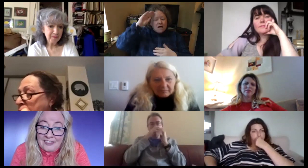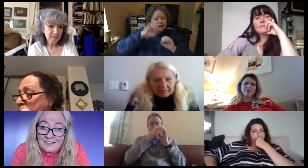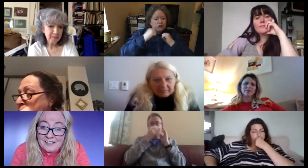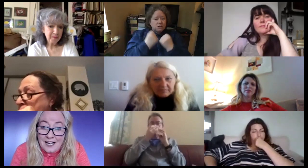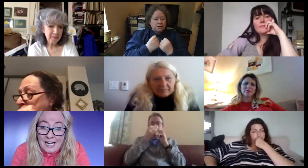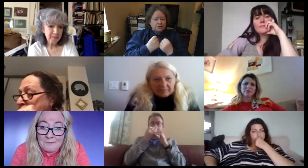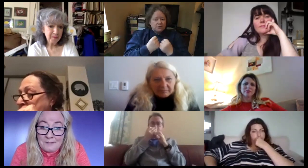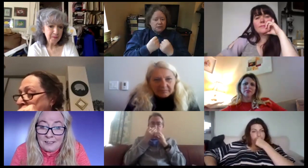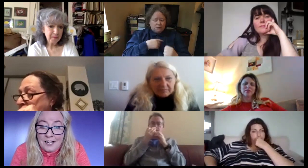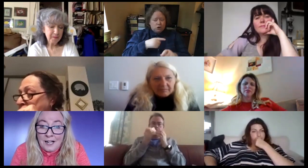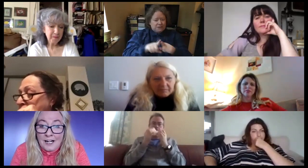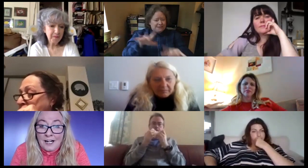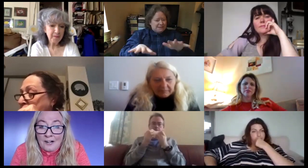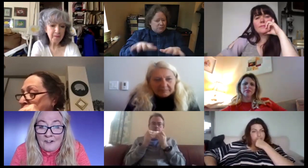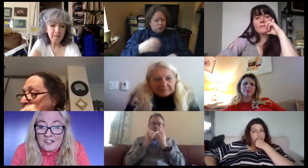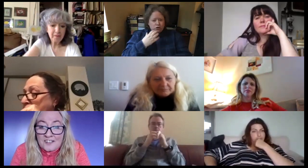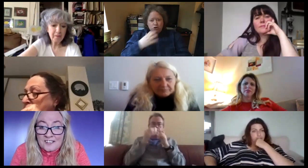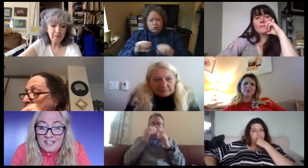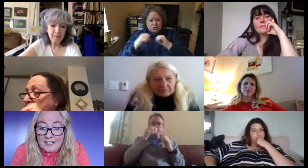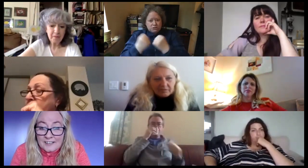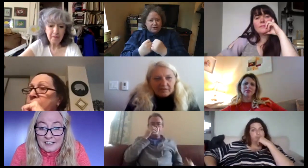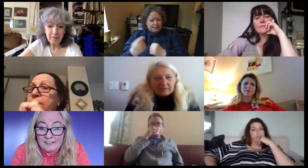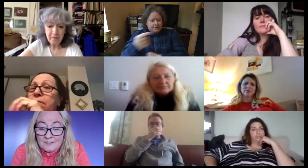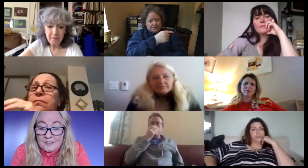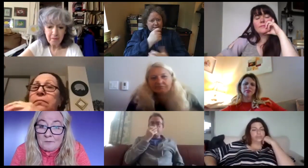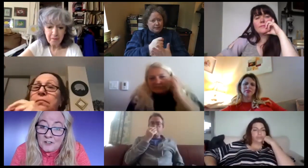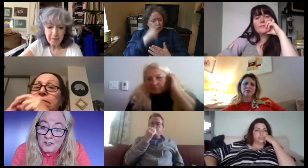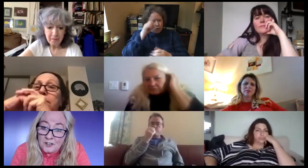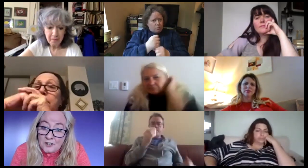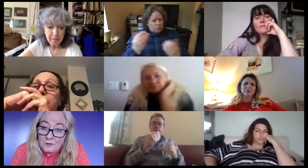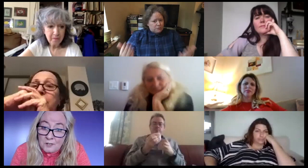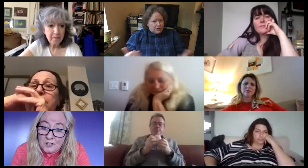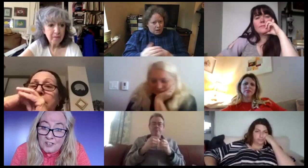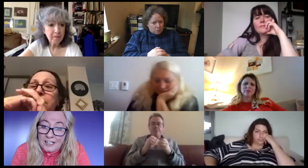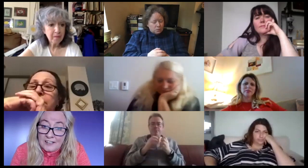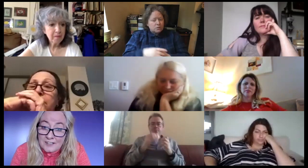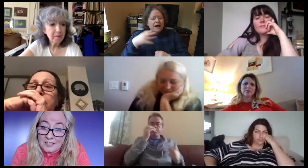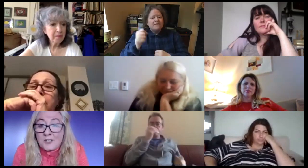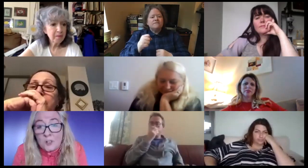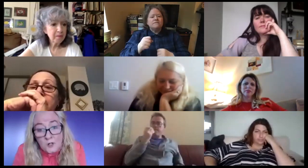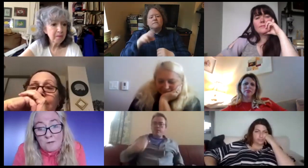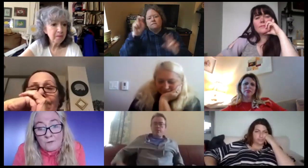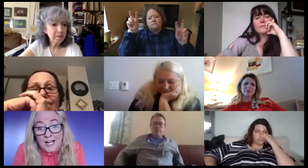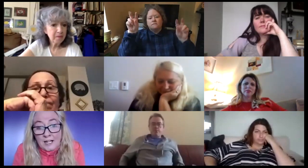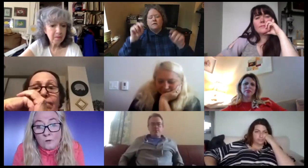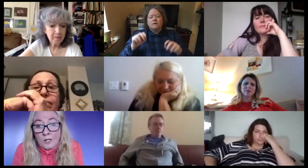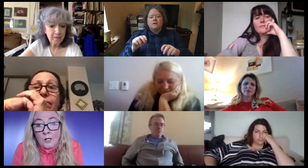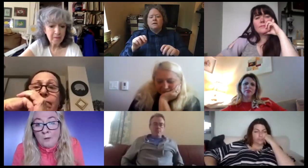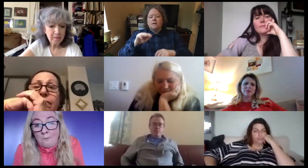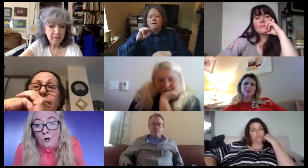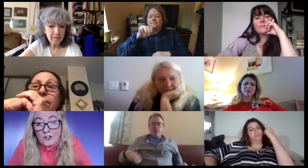At that time, Irish society, similar to the Jewish community at that time, I don't know about